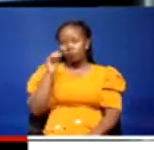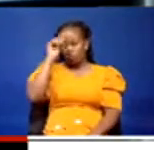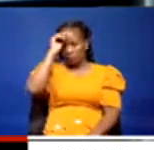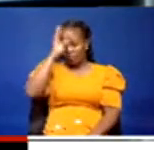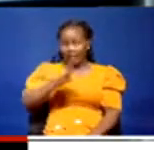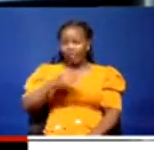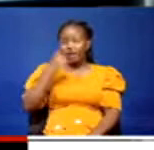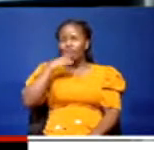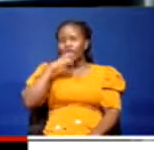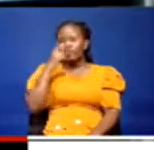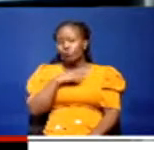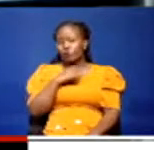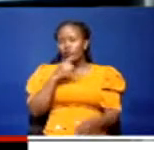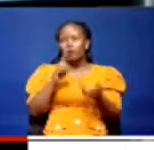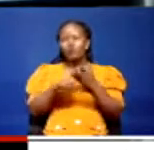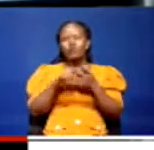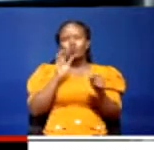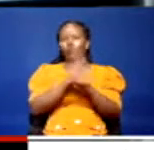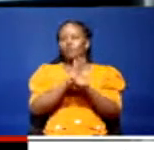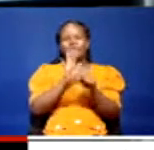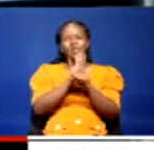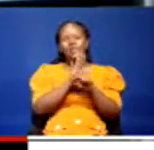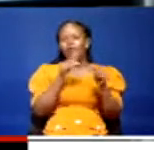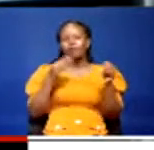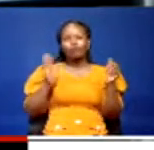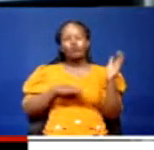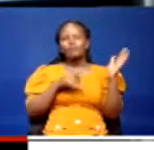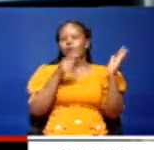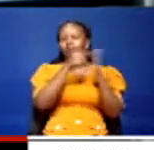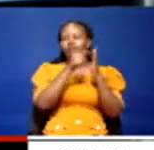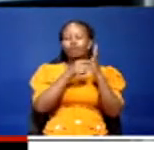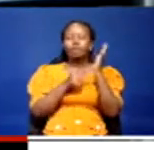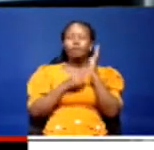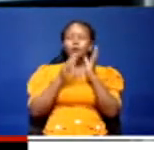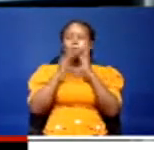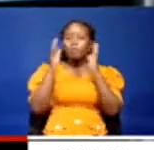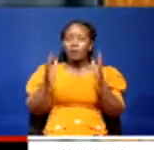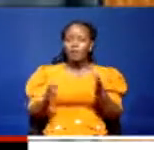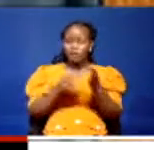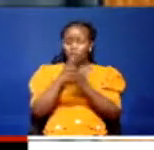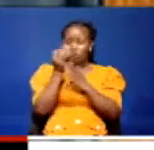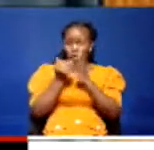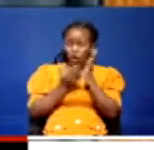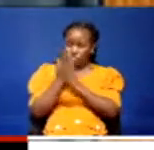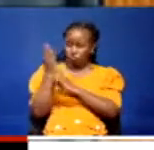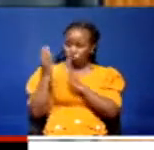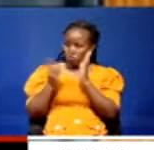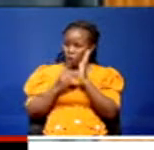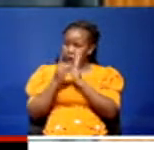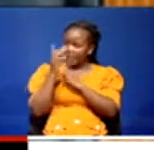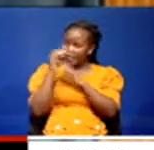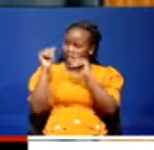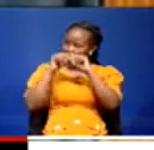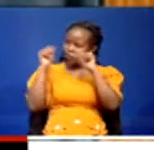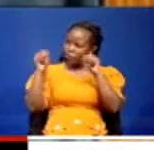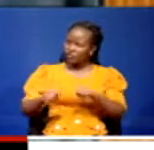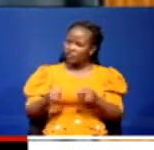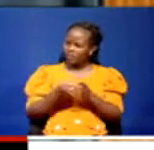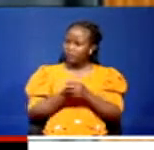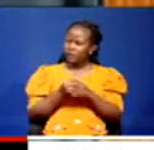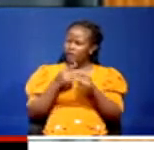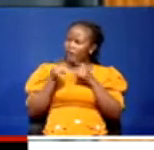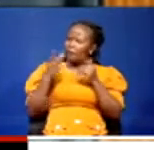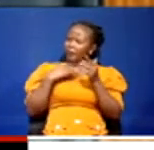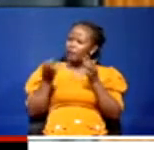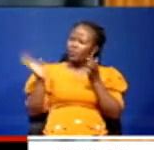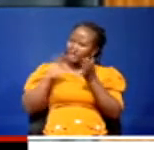Many, you can't mention the list. They all came from through Maendeleo systems. But I'd just like to look at that journey again of